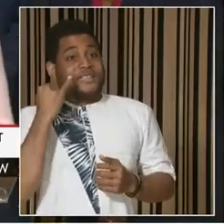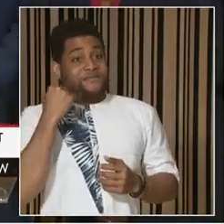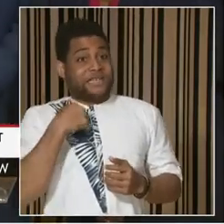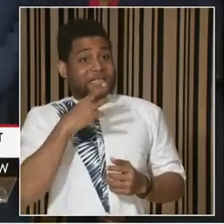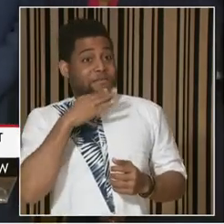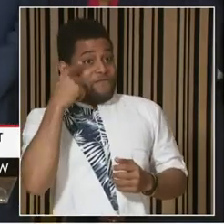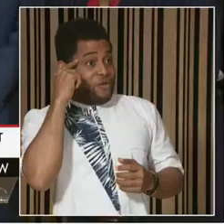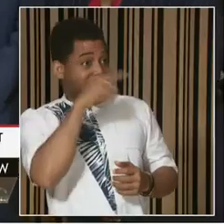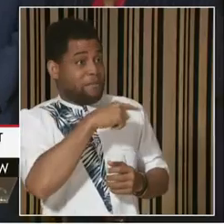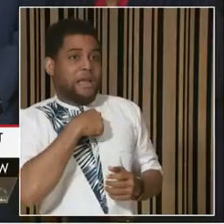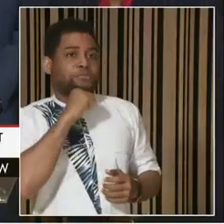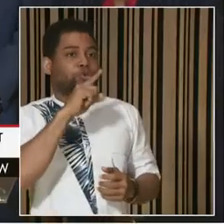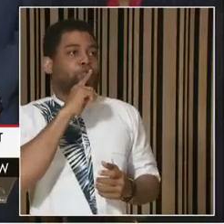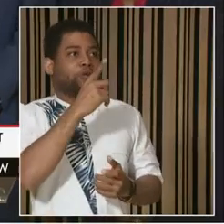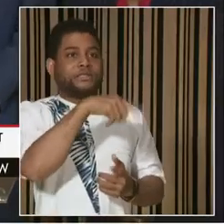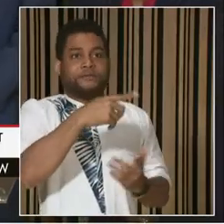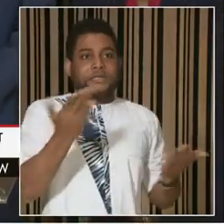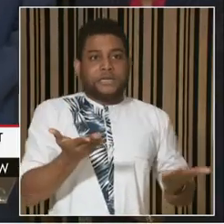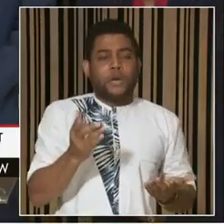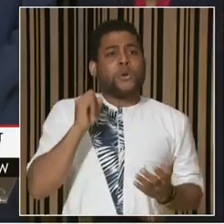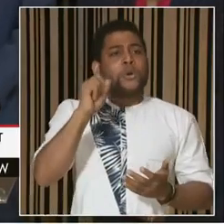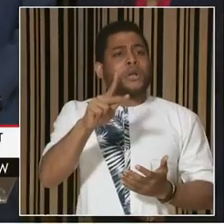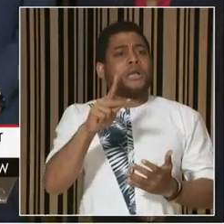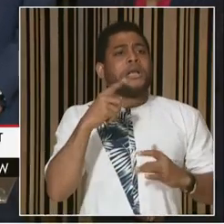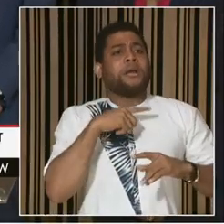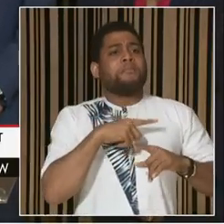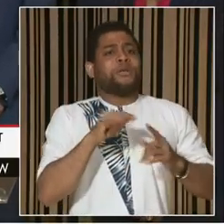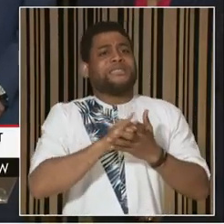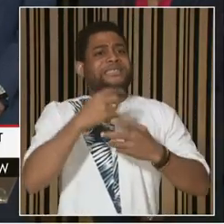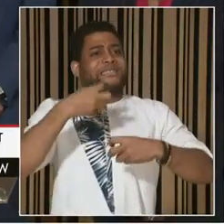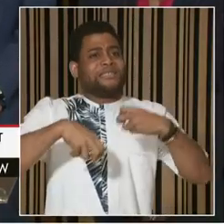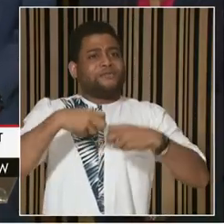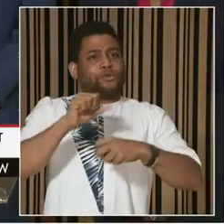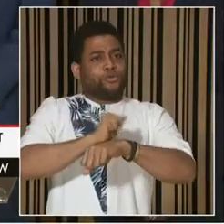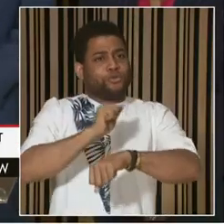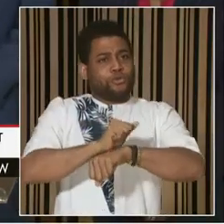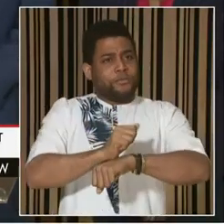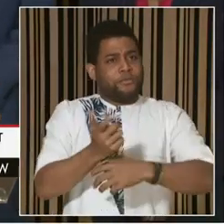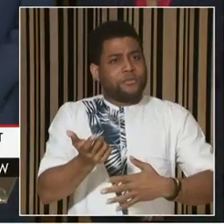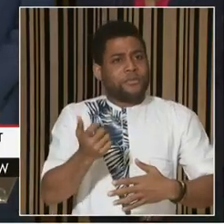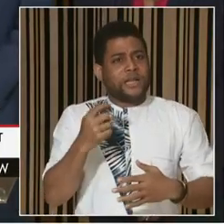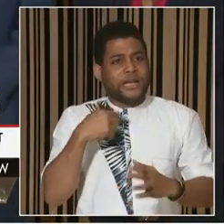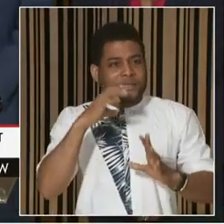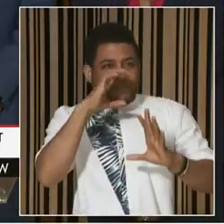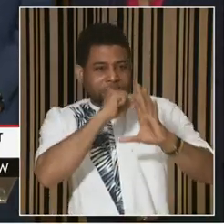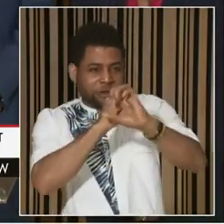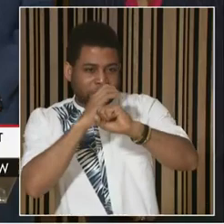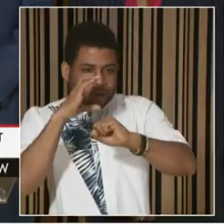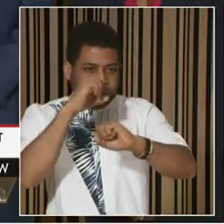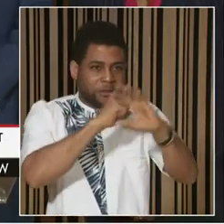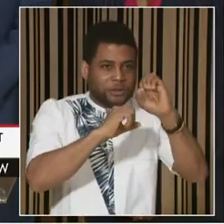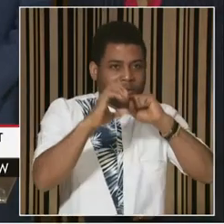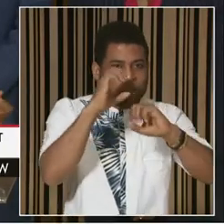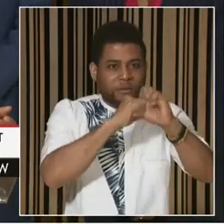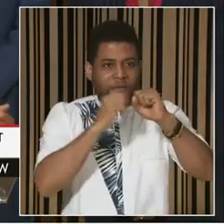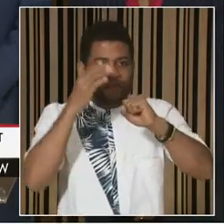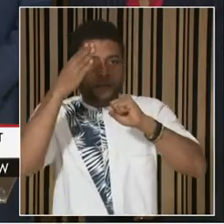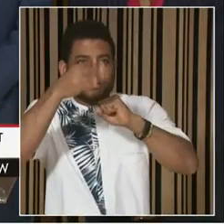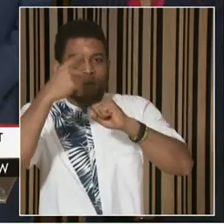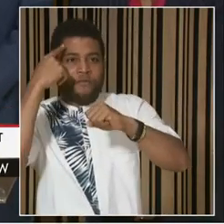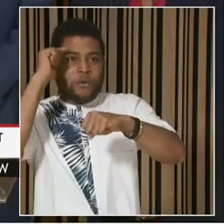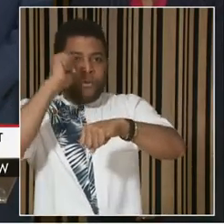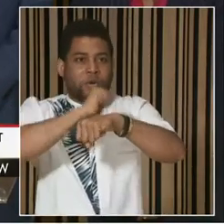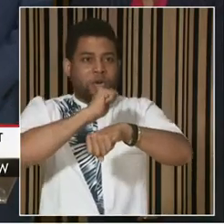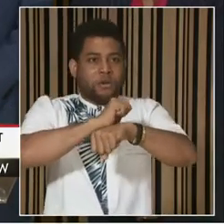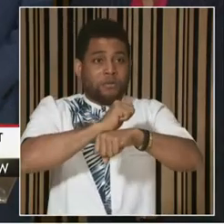here, the CFO does have a difficult job in estimating what the future of work will be. But that is